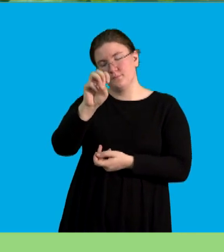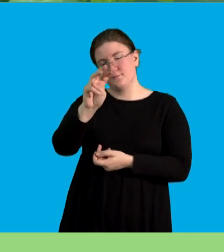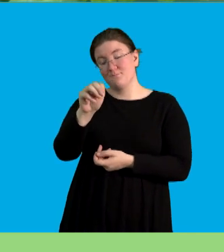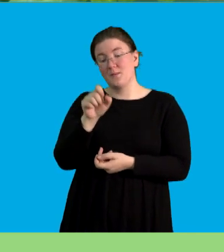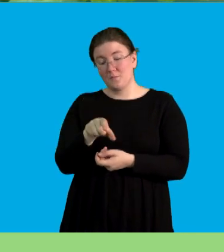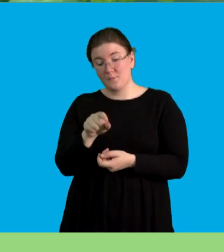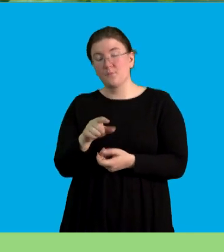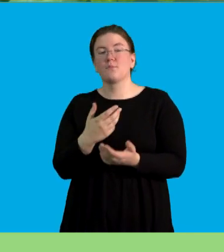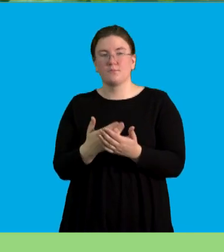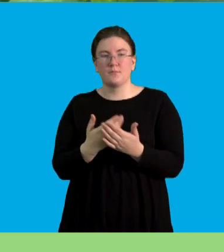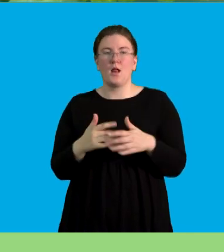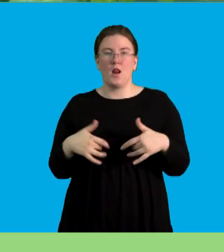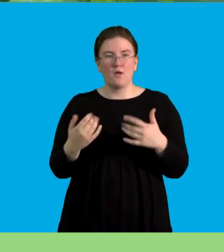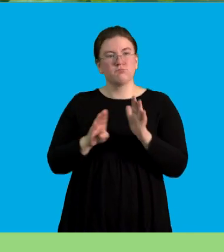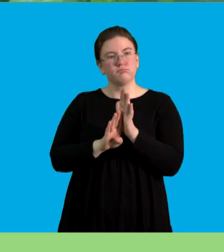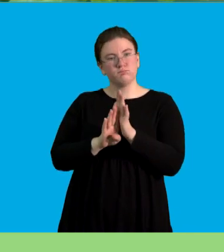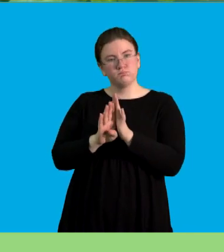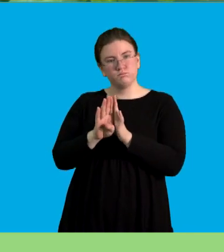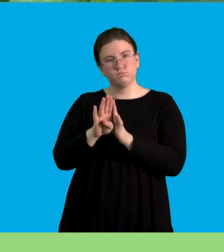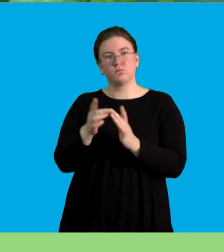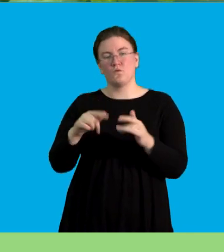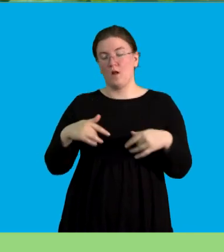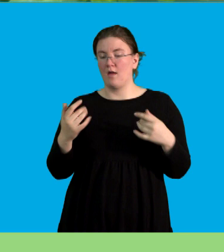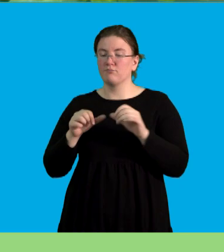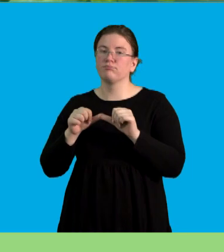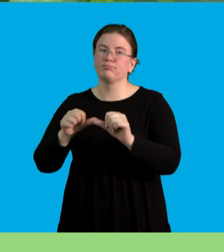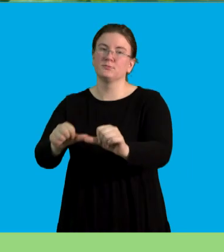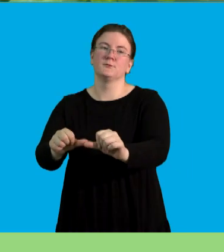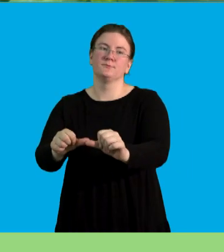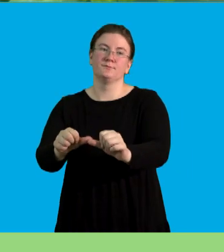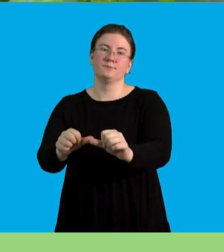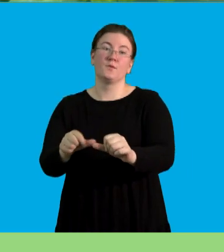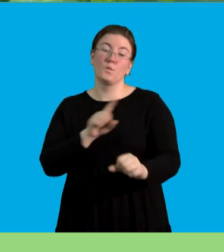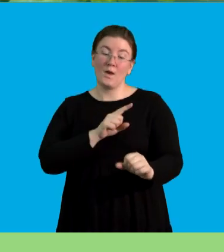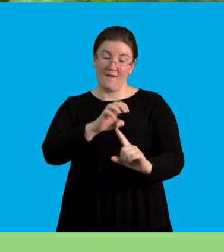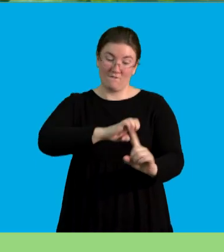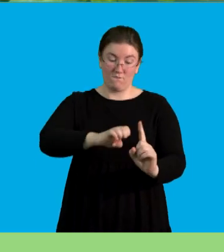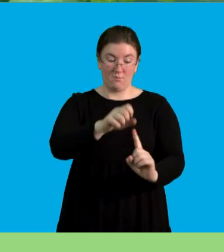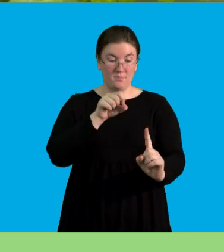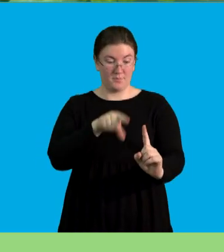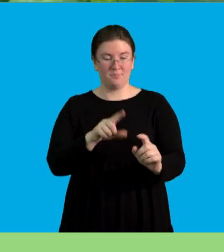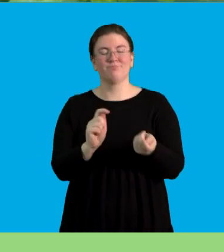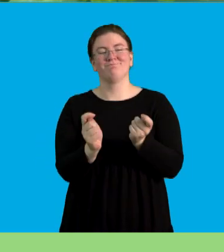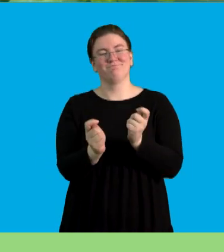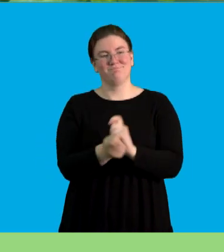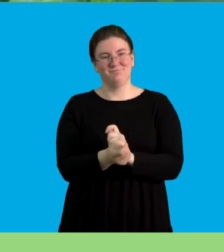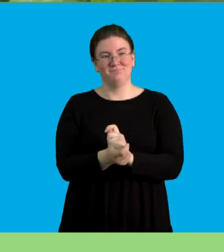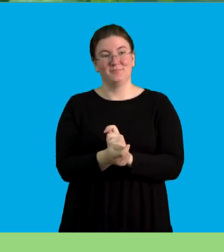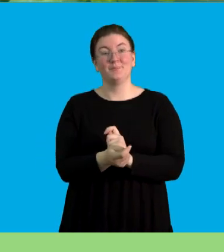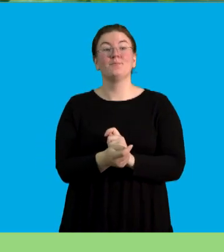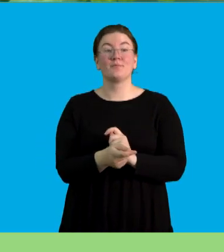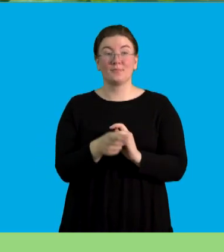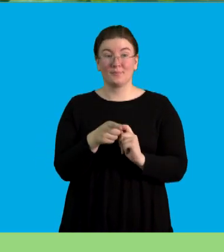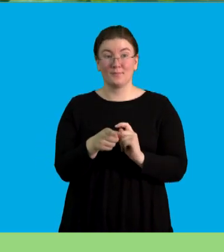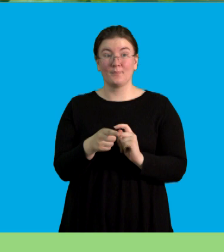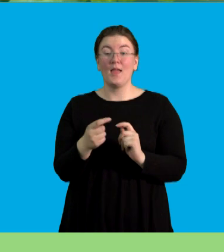to survive in a changing environment. This increases the chance of survival and reproduction